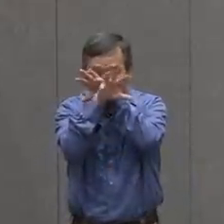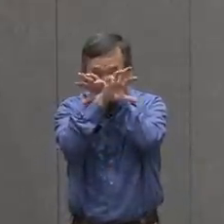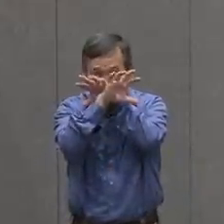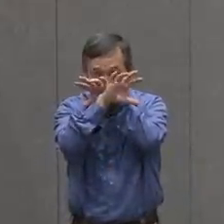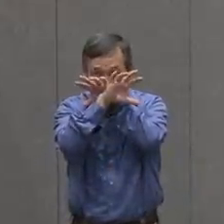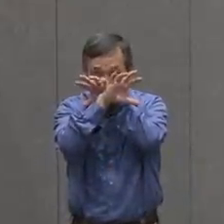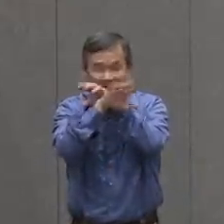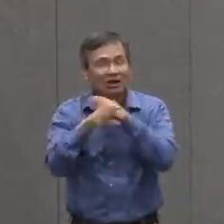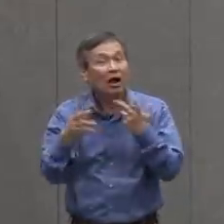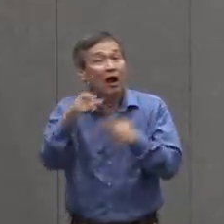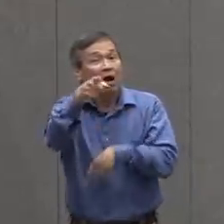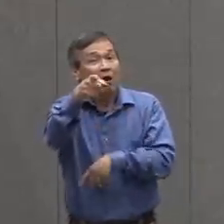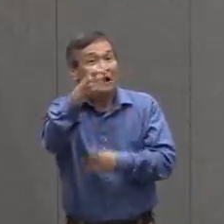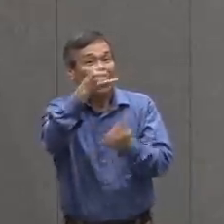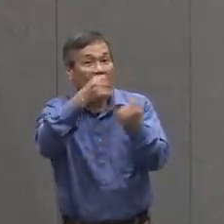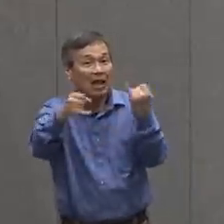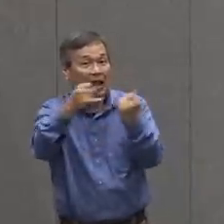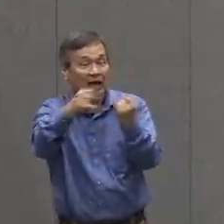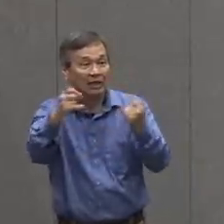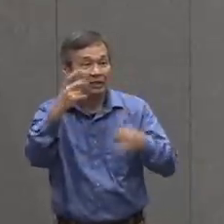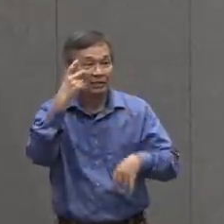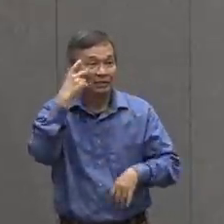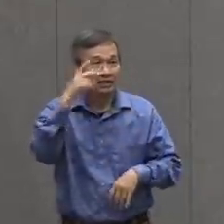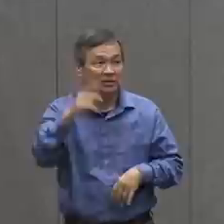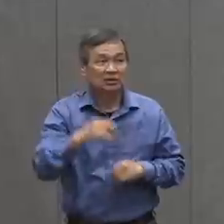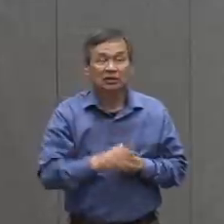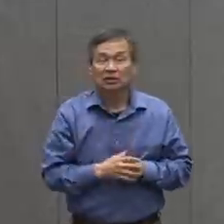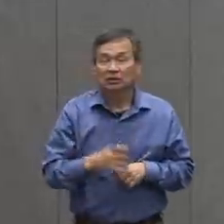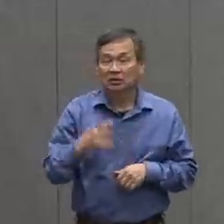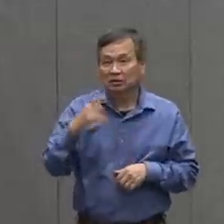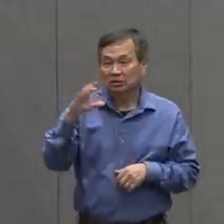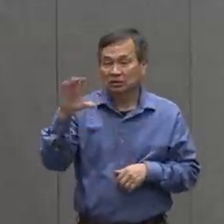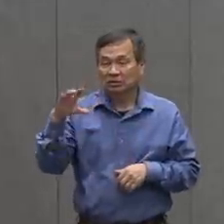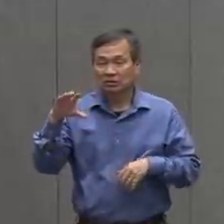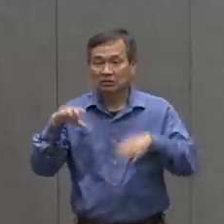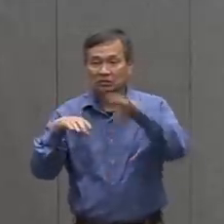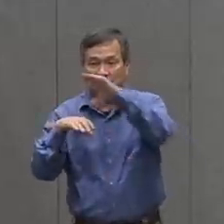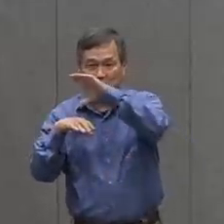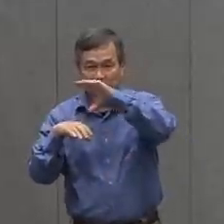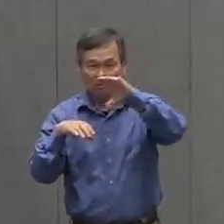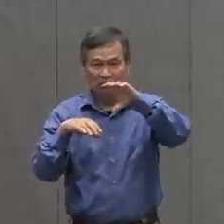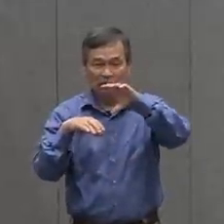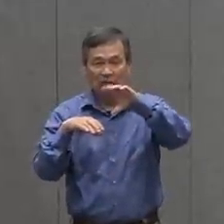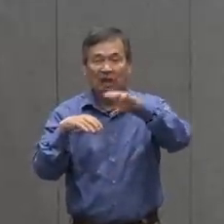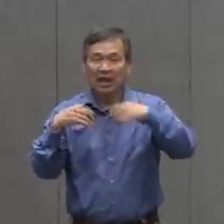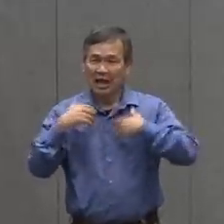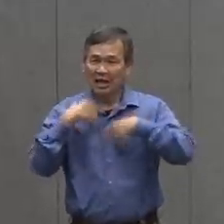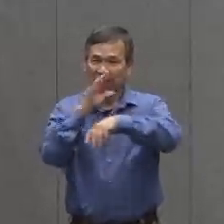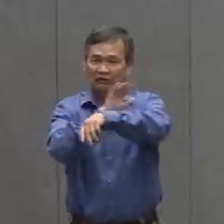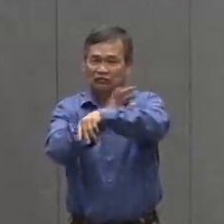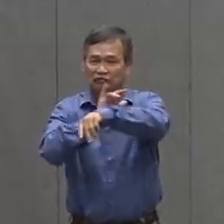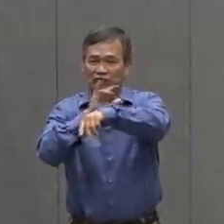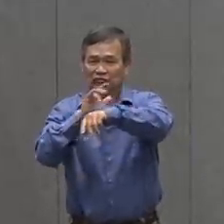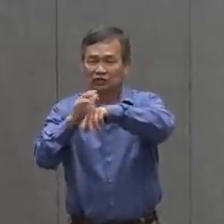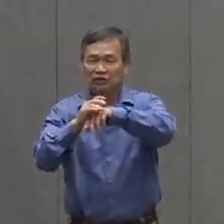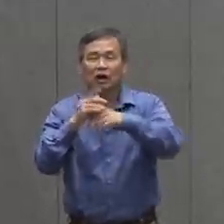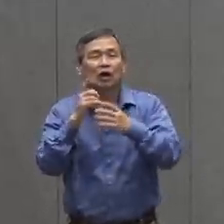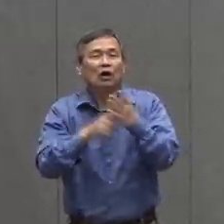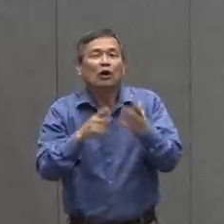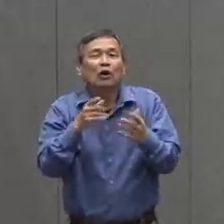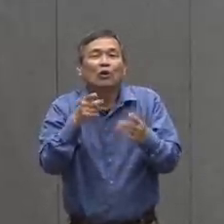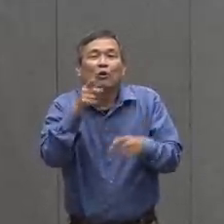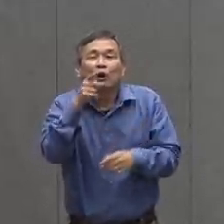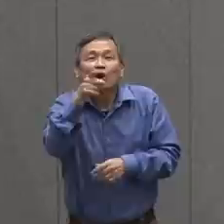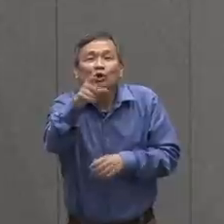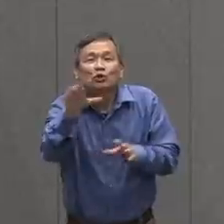The last nose over here also has some whiskers. What would you do with a nose